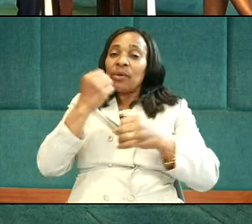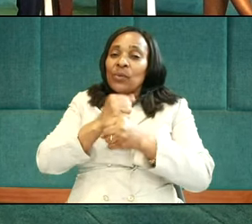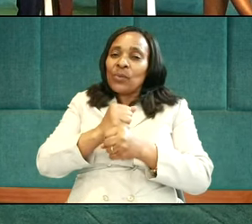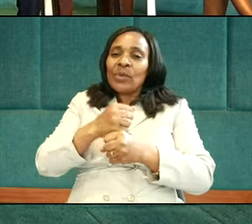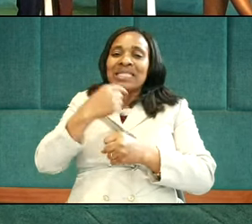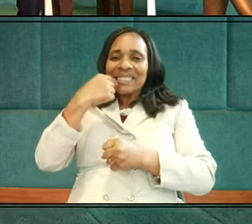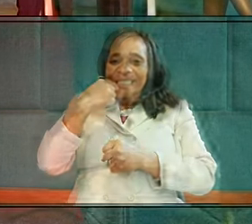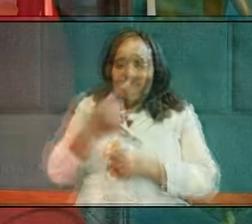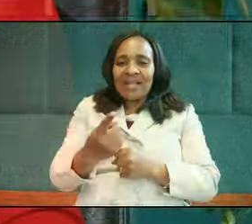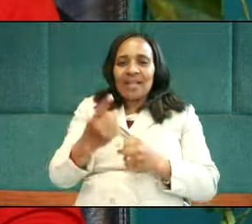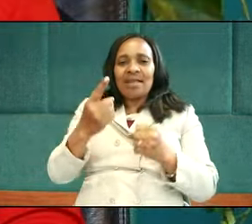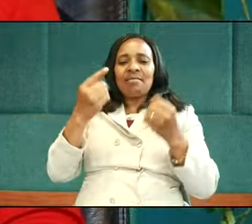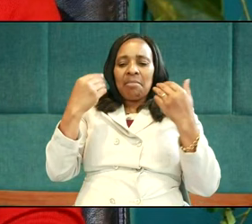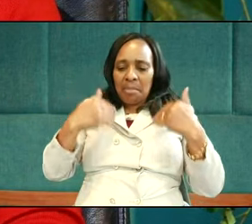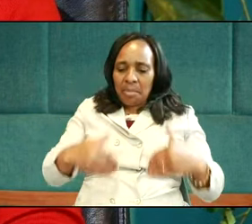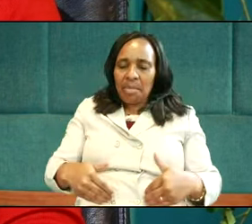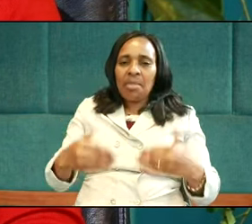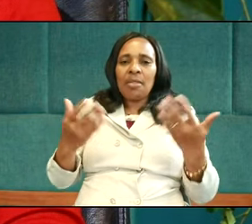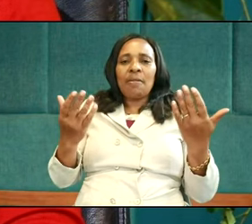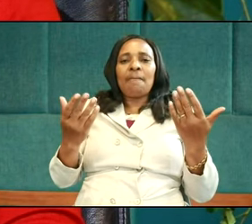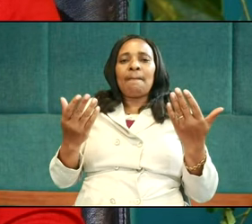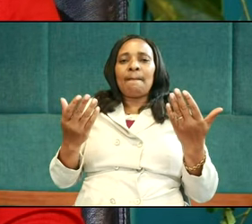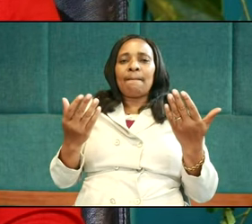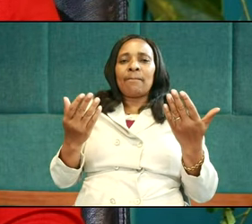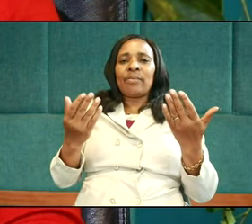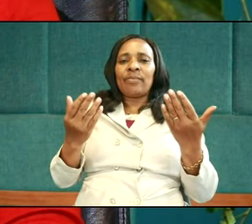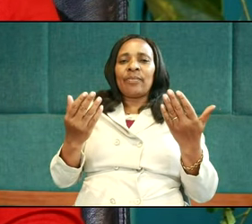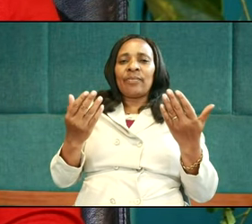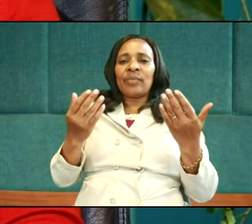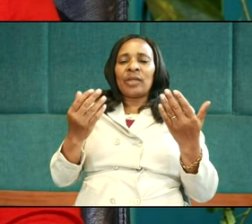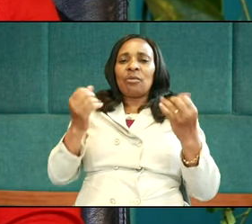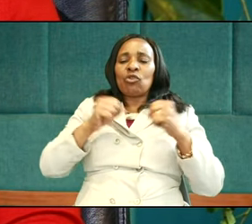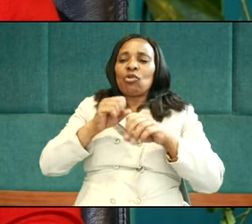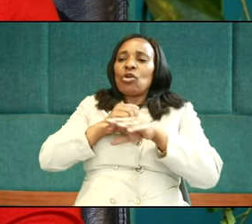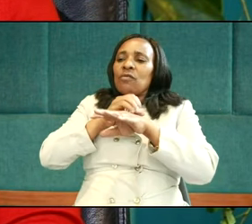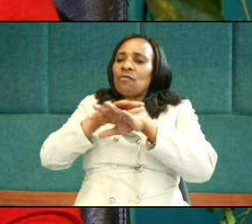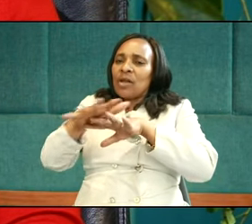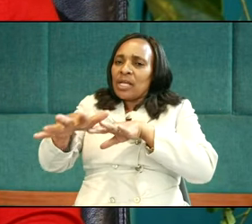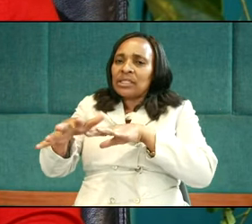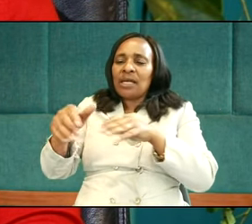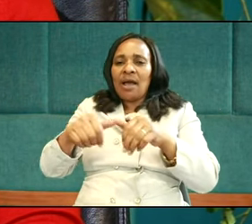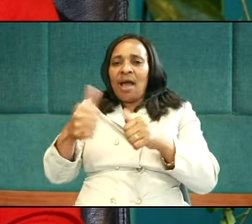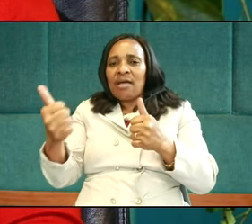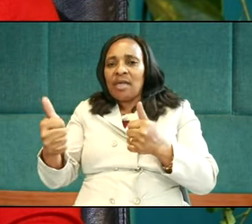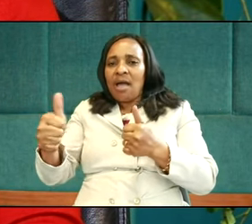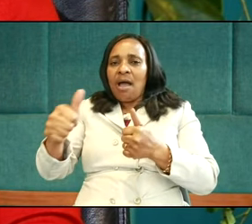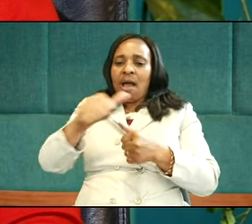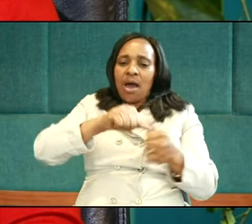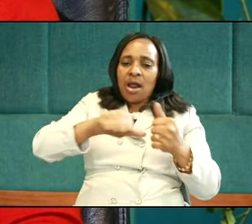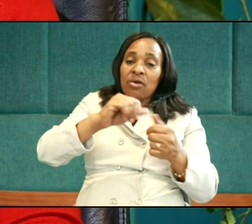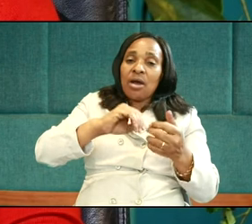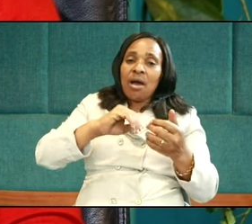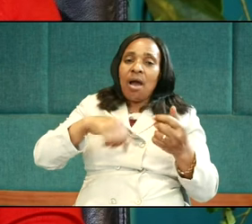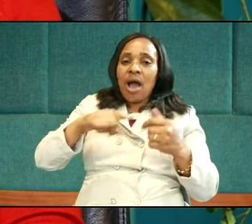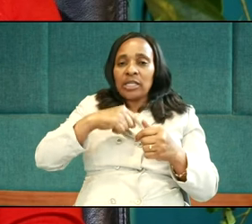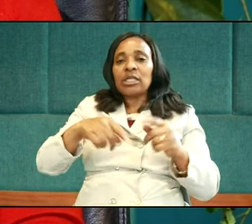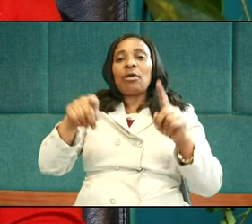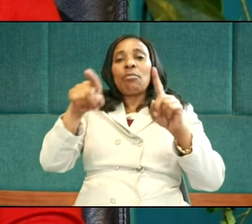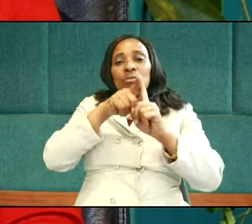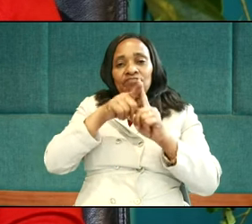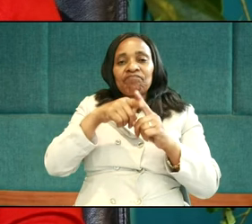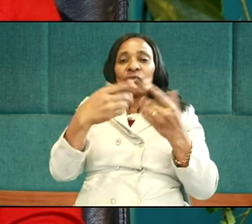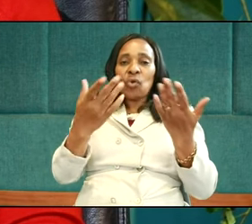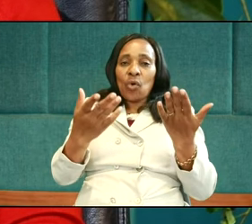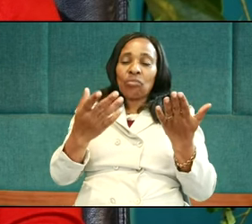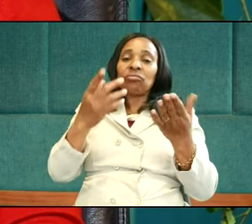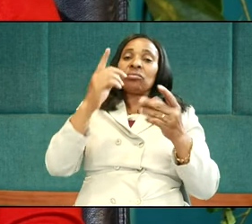say, however we dress, will influence people around us, either positively or negatively. And